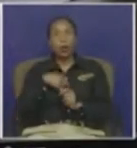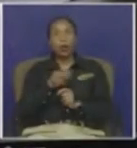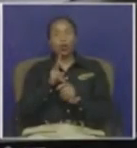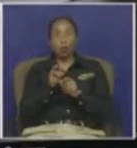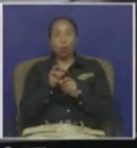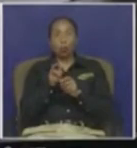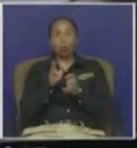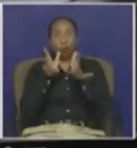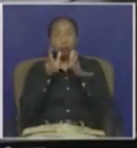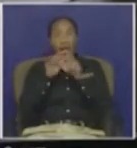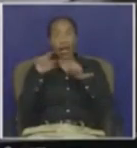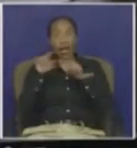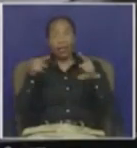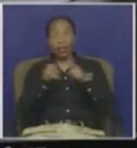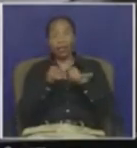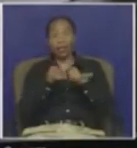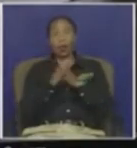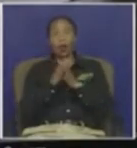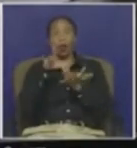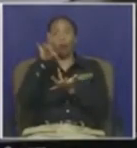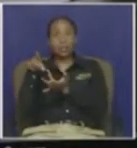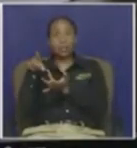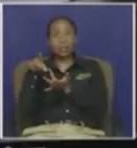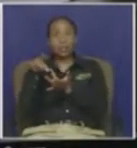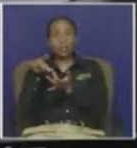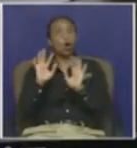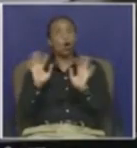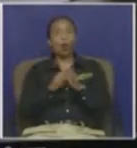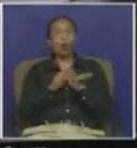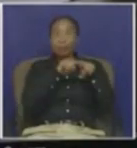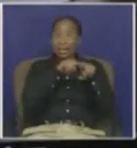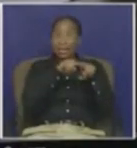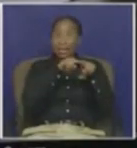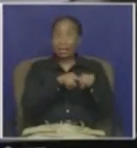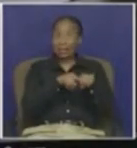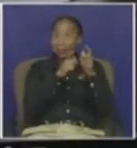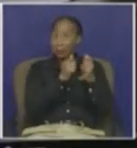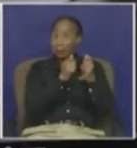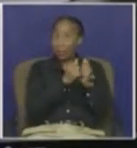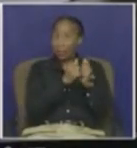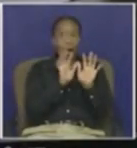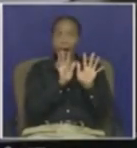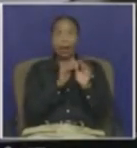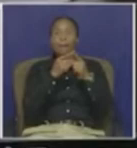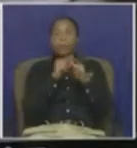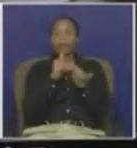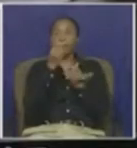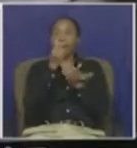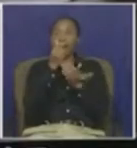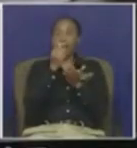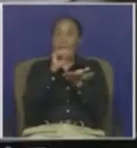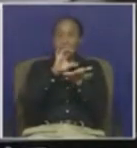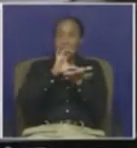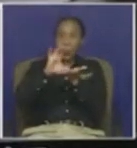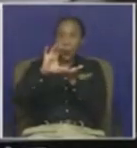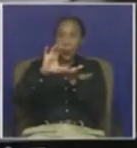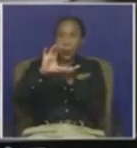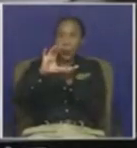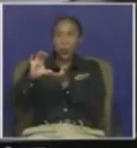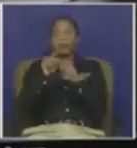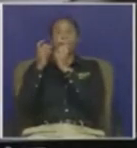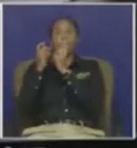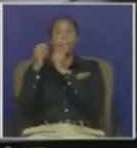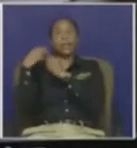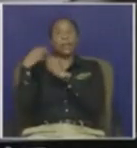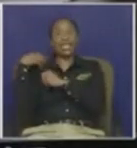other options other than just dependent on the fiscals, but the money that was allocated by the Minister of Finance in the